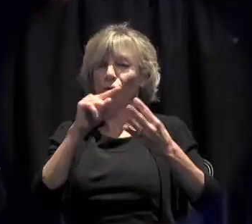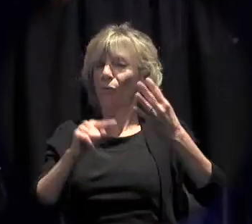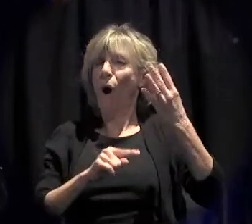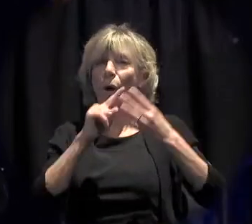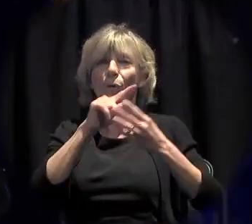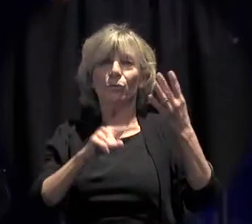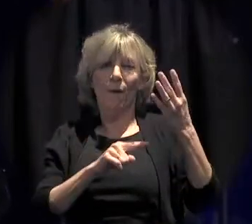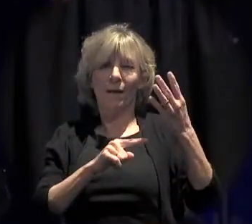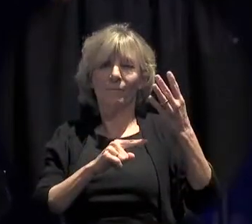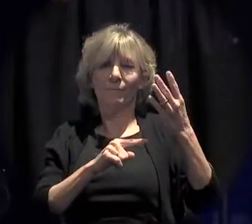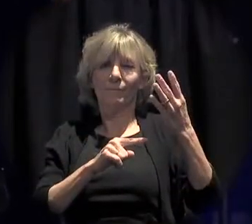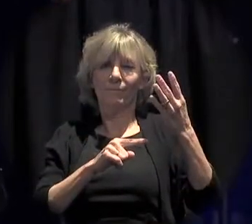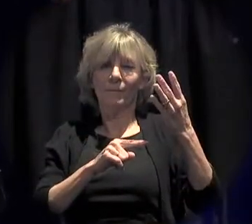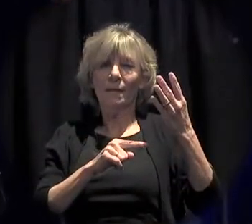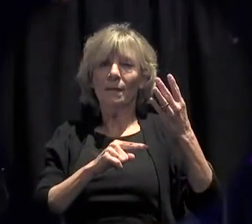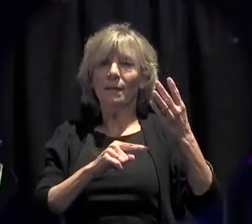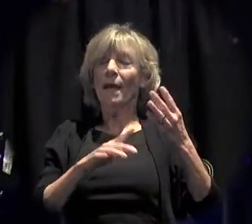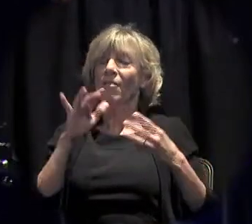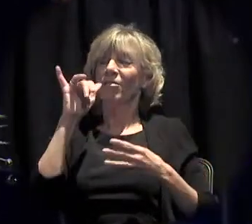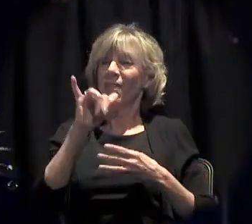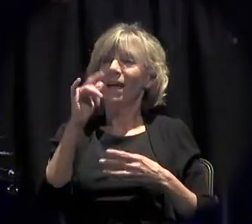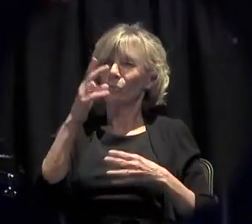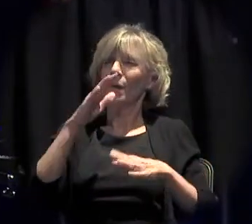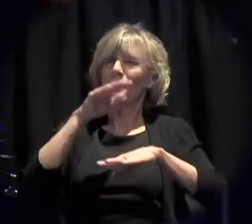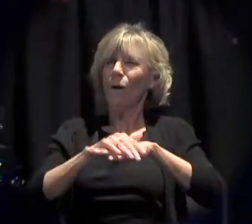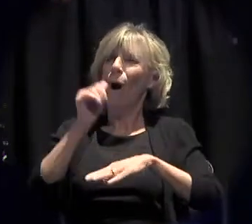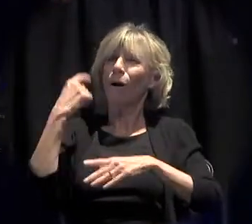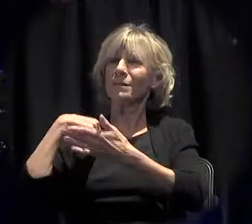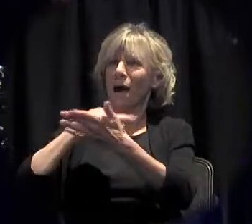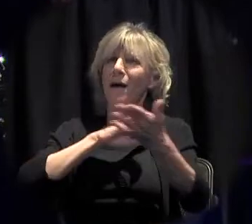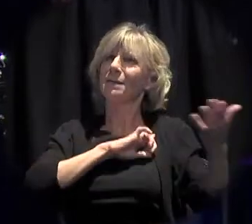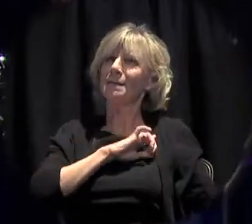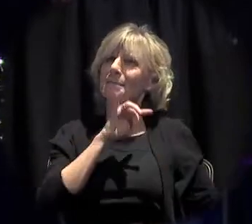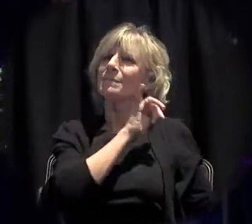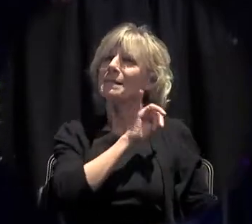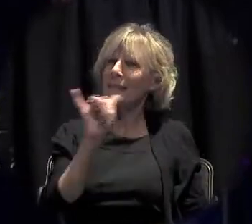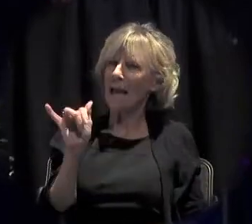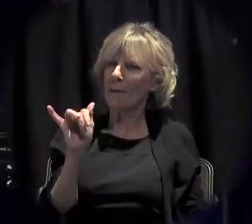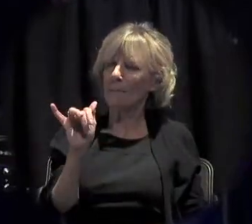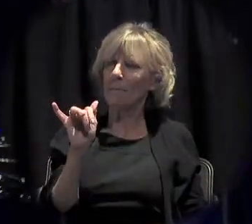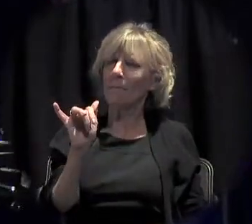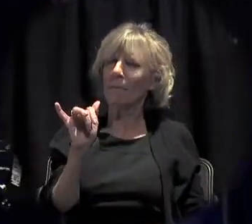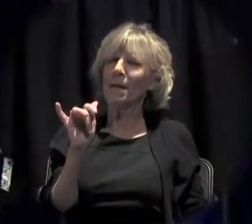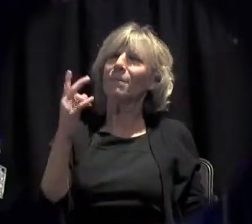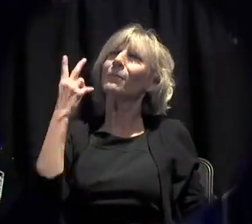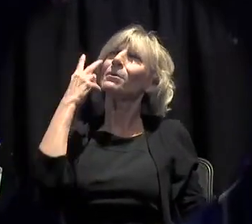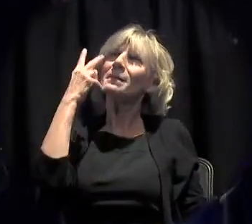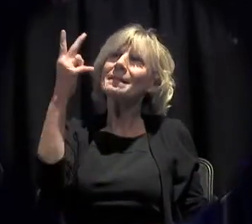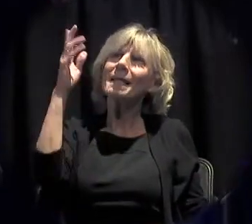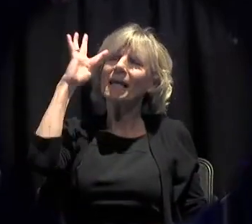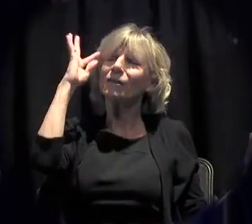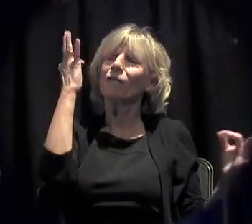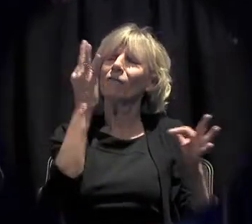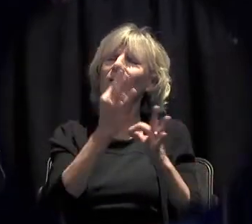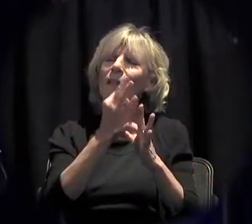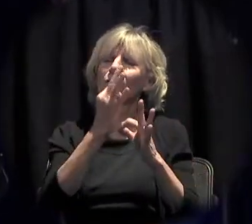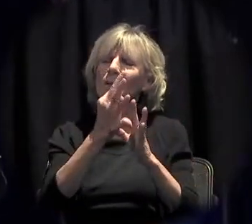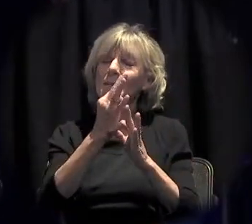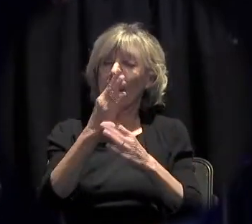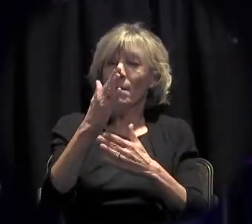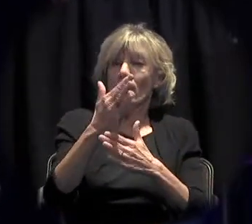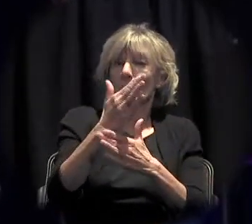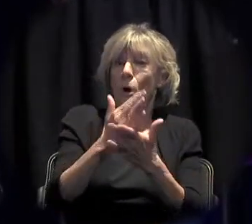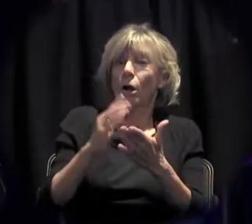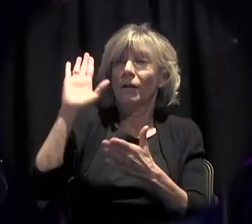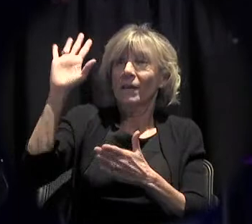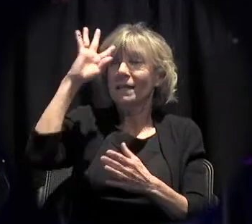what he calls us to. As we continue to walk with him, that we would see his faithfulness and be part of his faithfulness in the lives of those